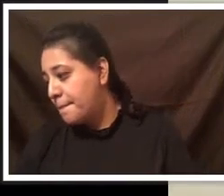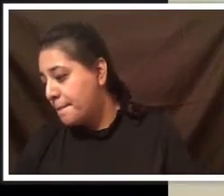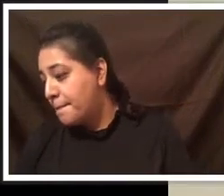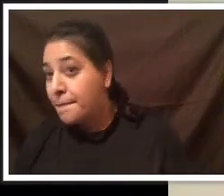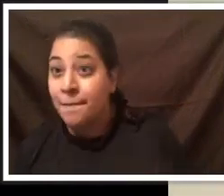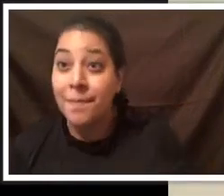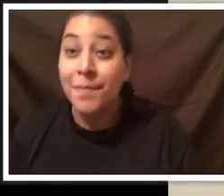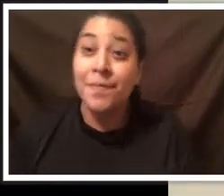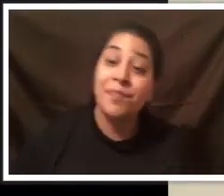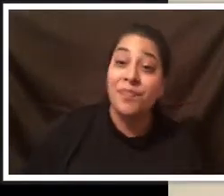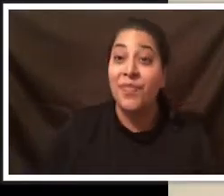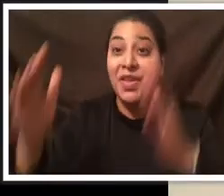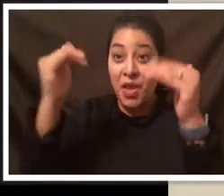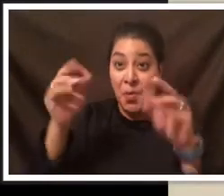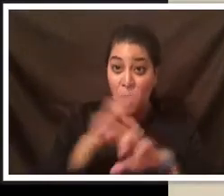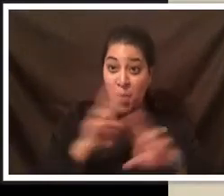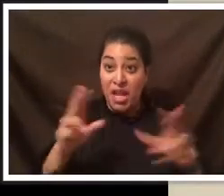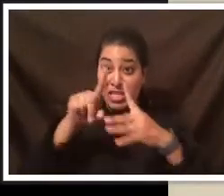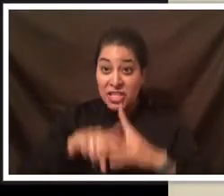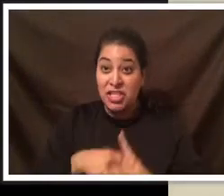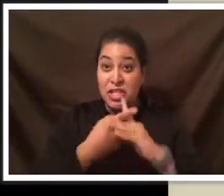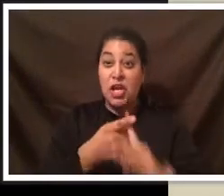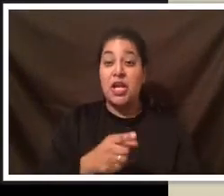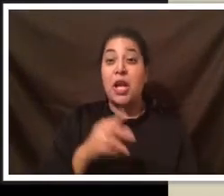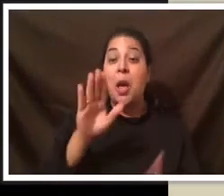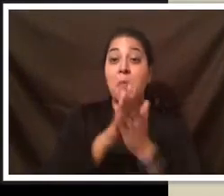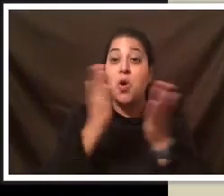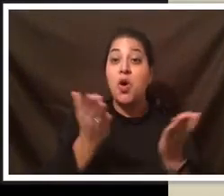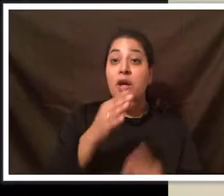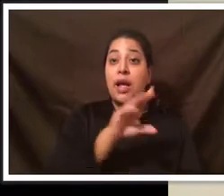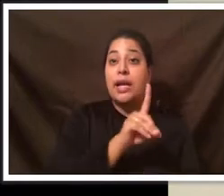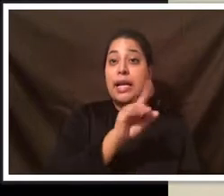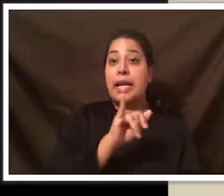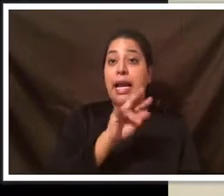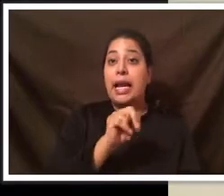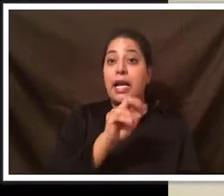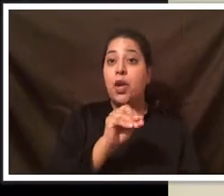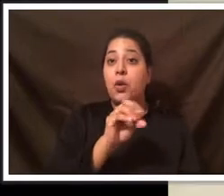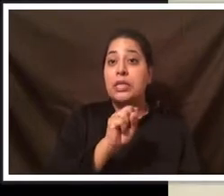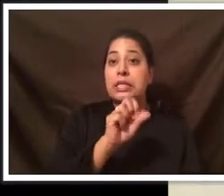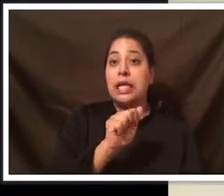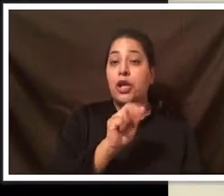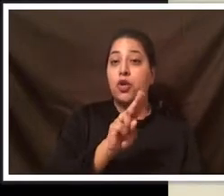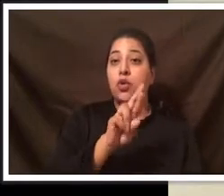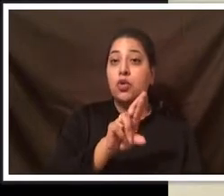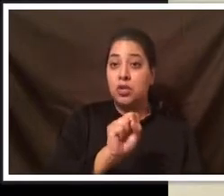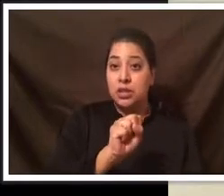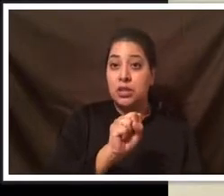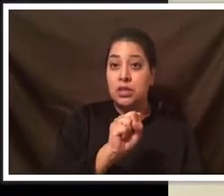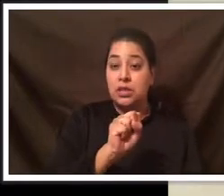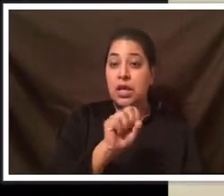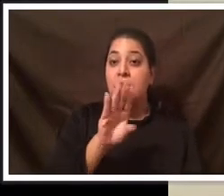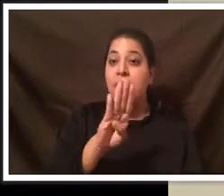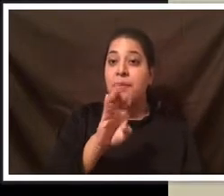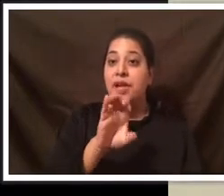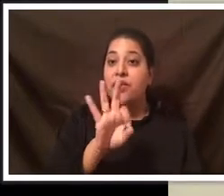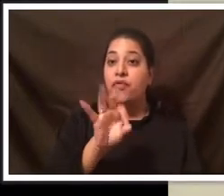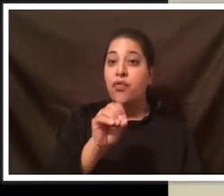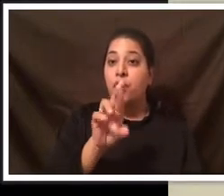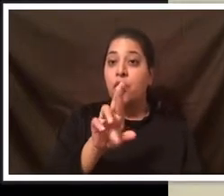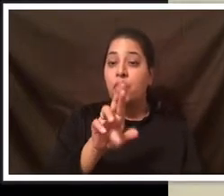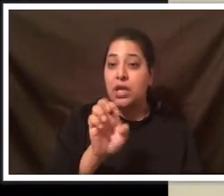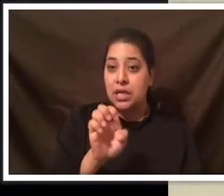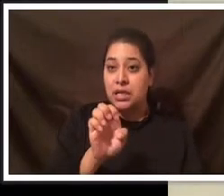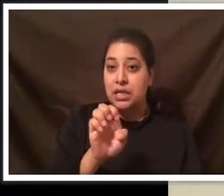I hope you're ready to start our new book, Dinosaurs Before Dark. And this book is right here, you